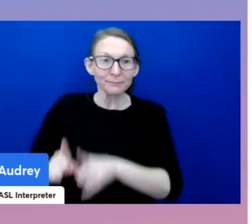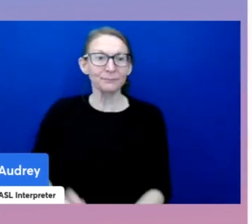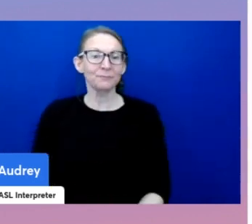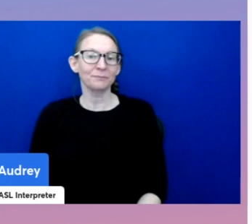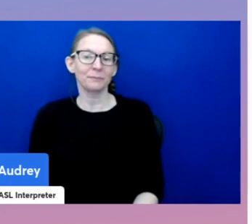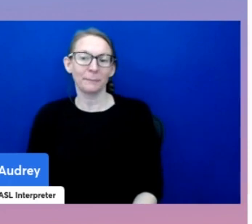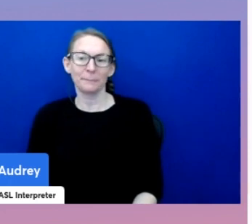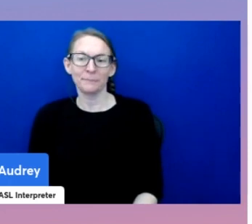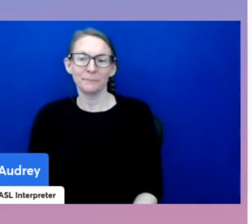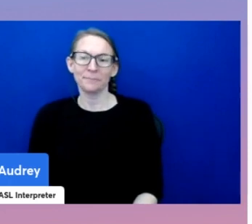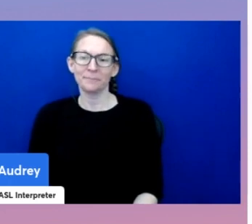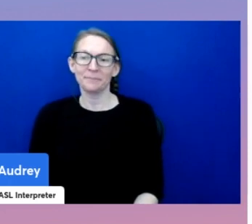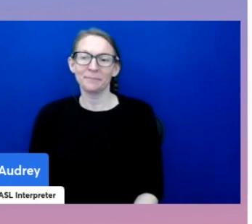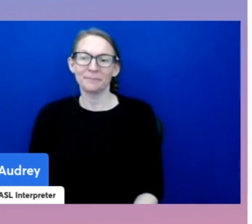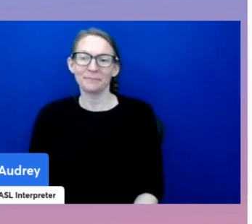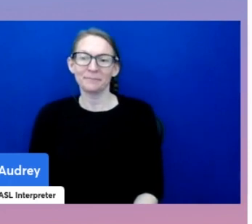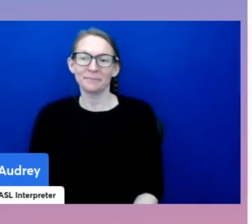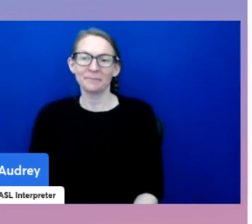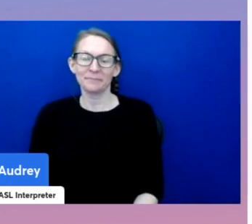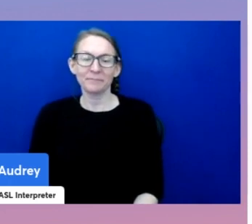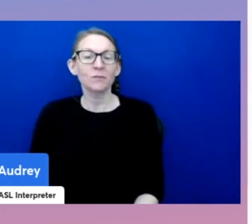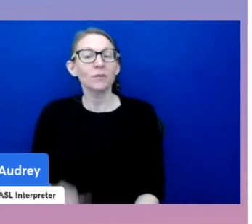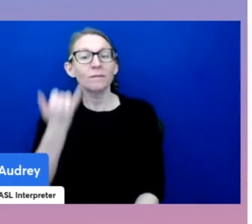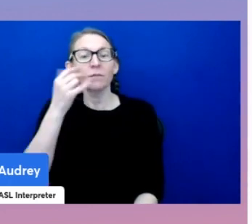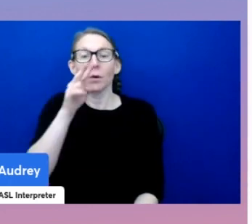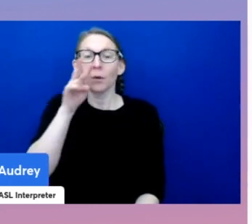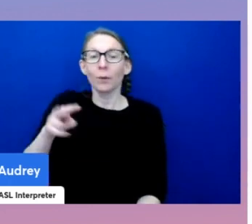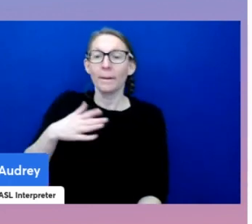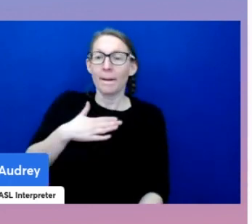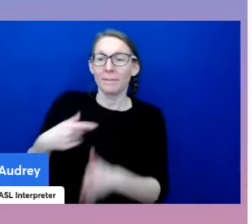So if we go back to my example,